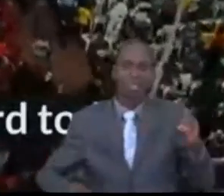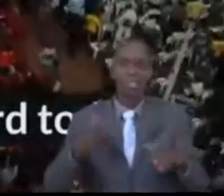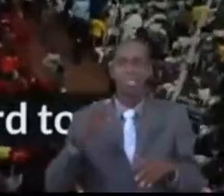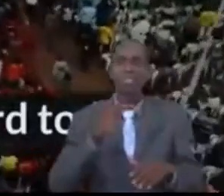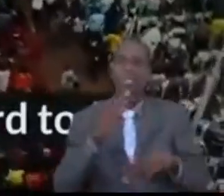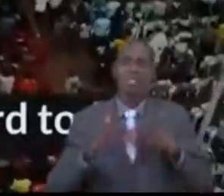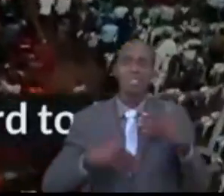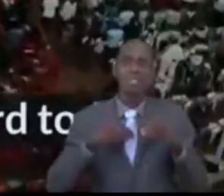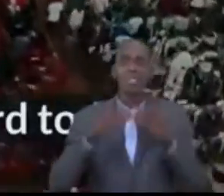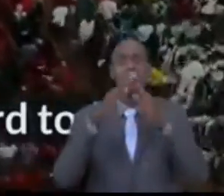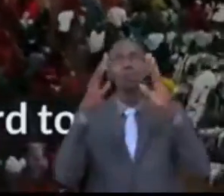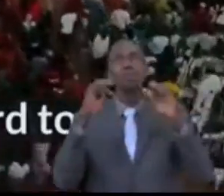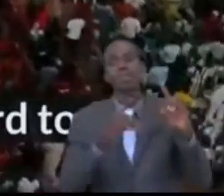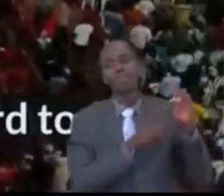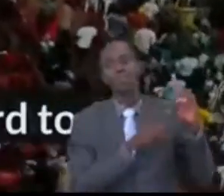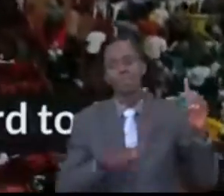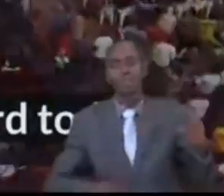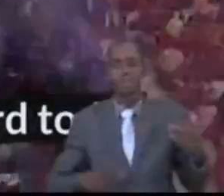in the house of the Lord.